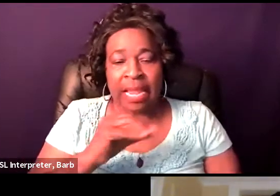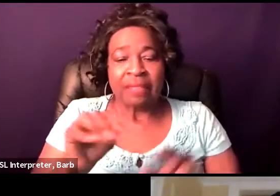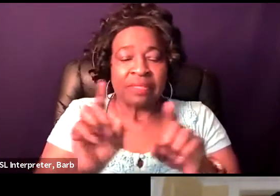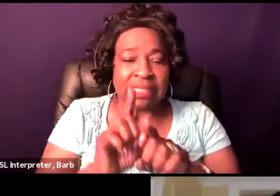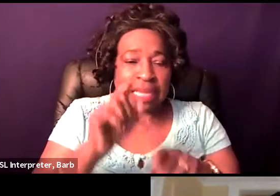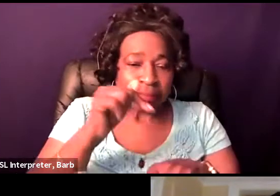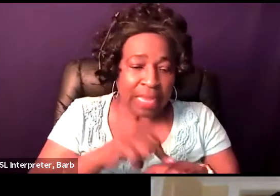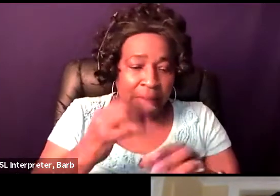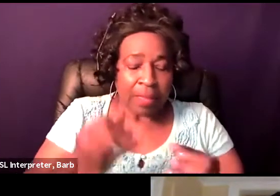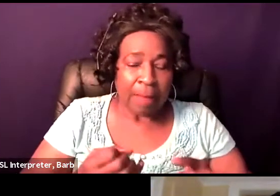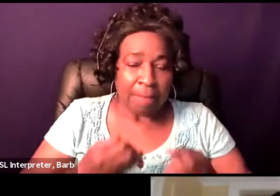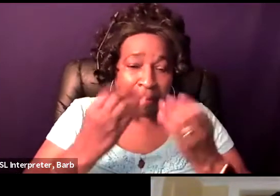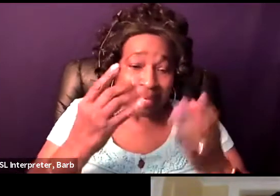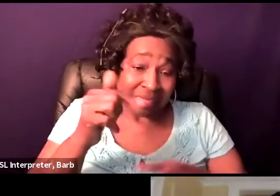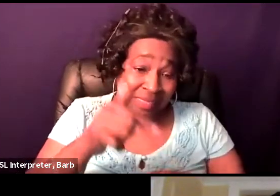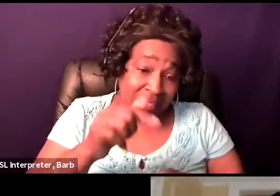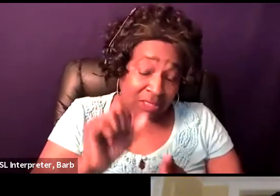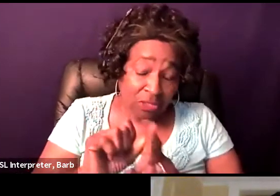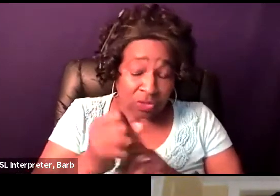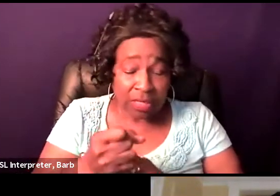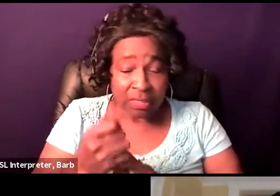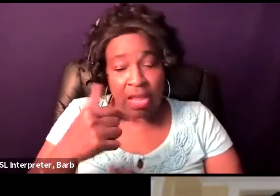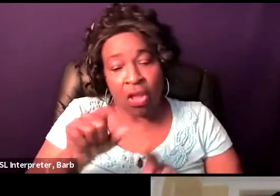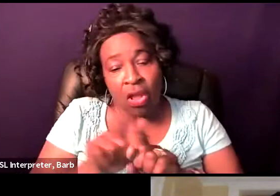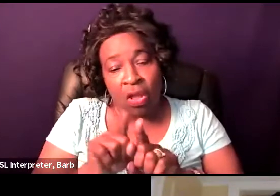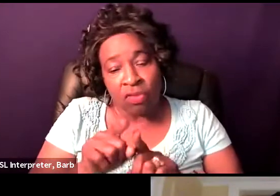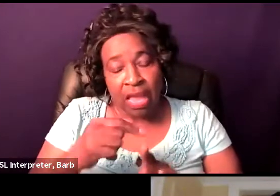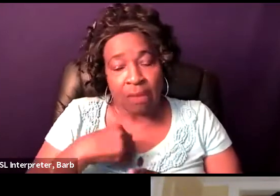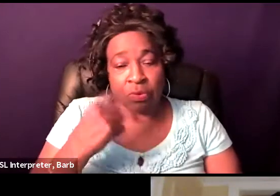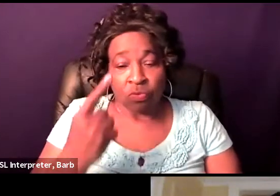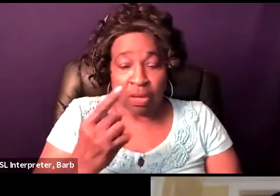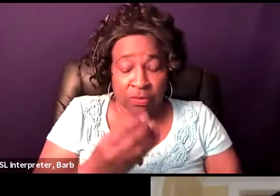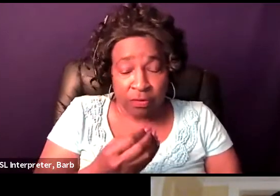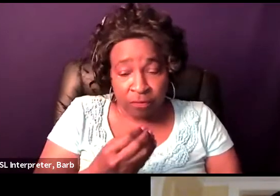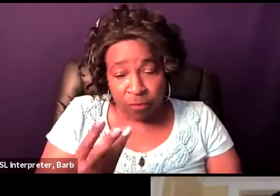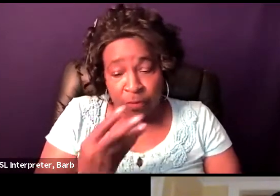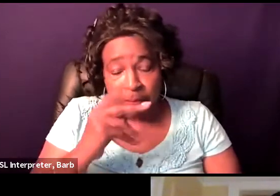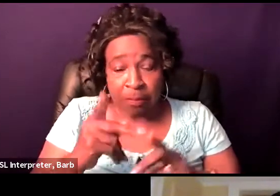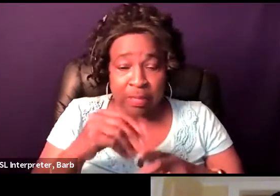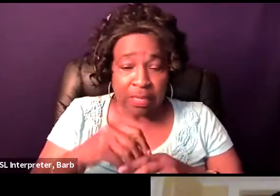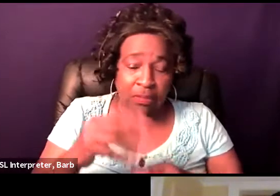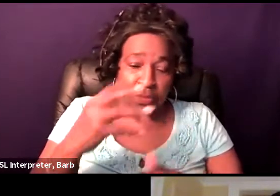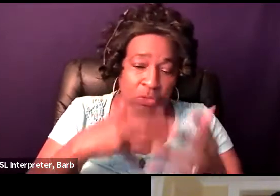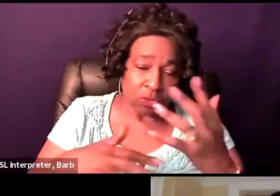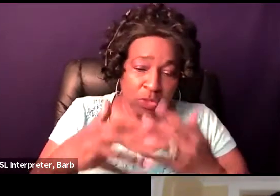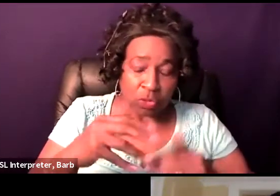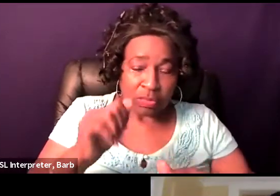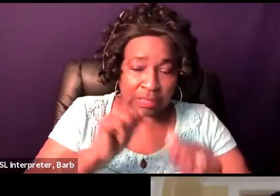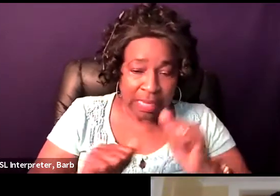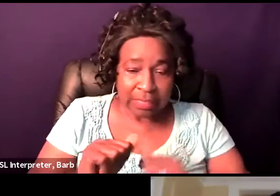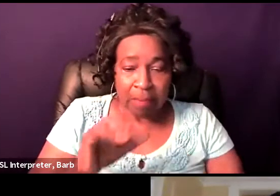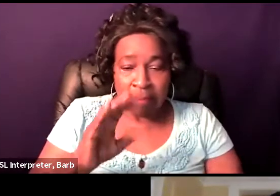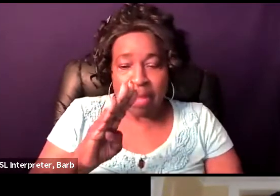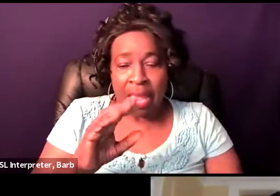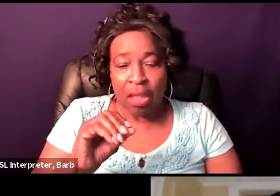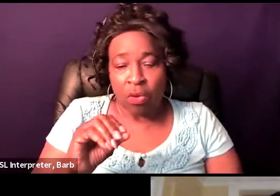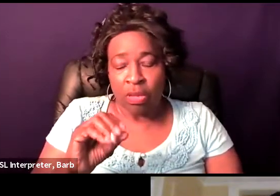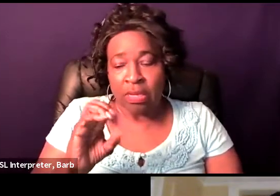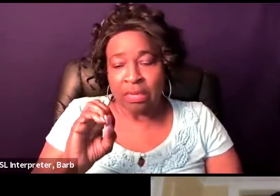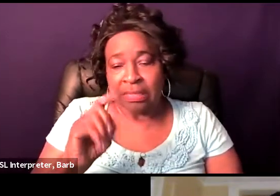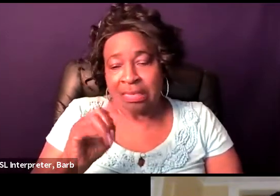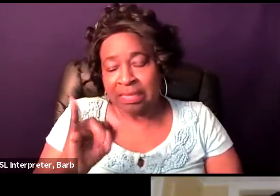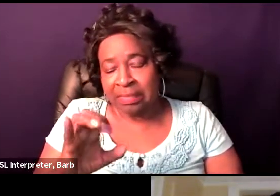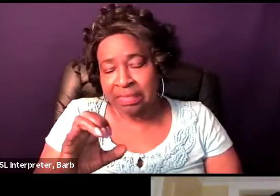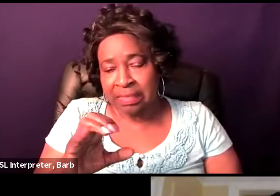in many of these contexts, I was often one of the few people in the social sciences or bioethics kind of raising my hand and be